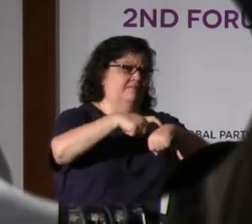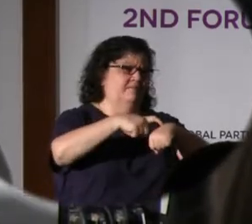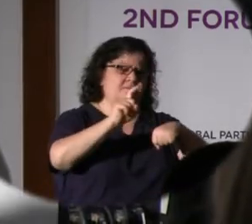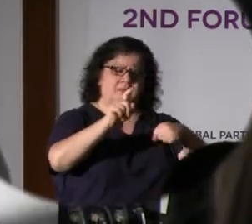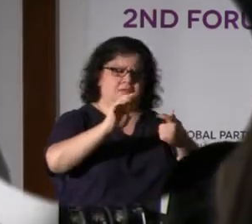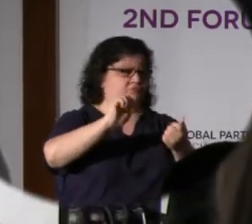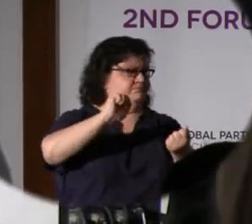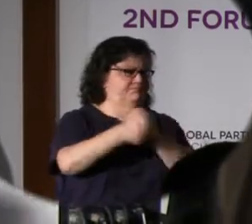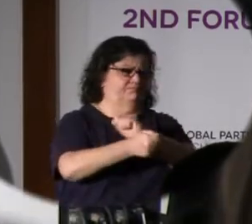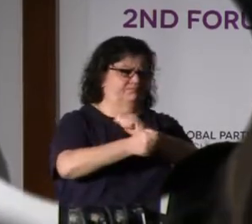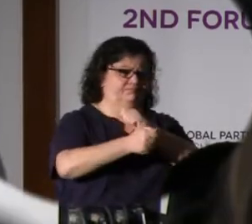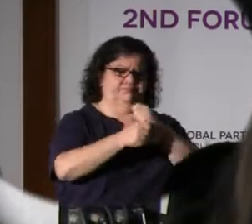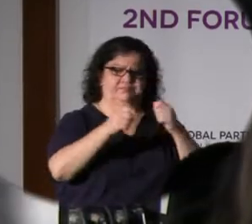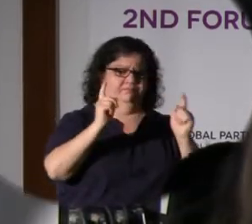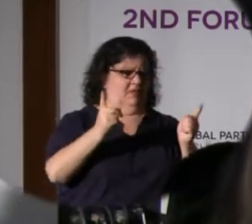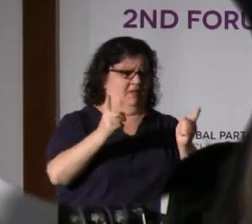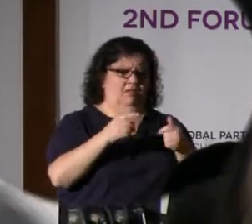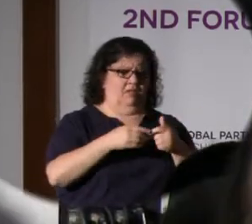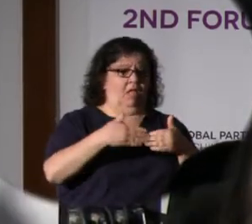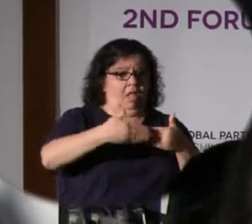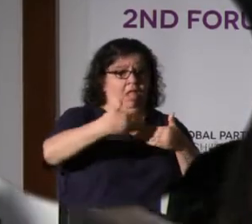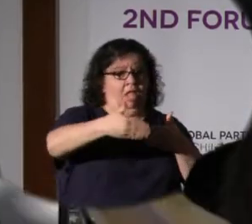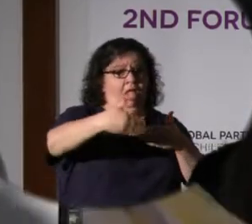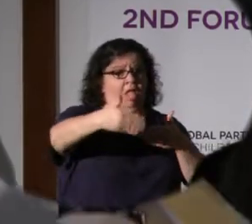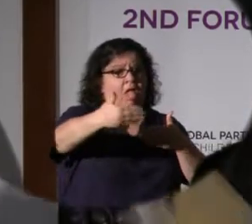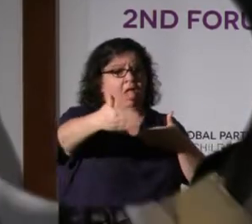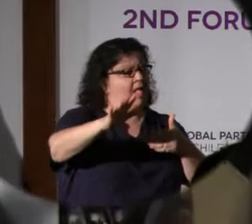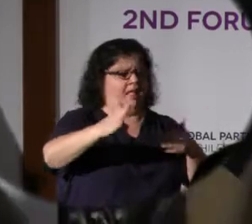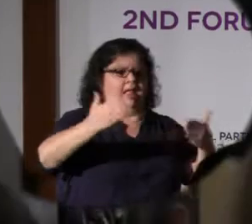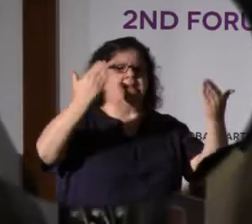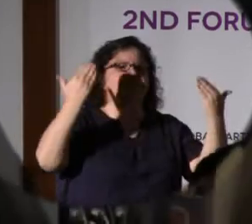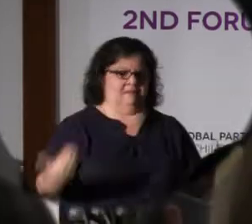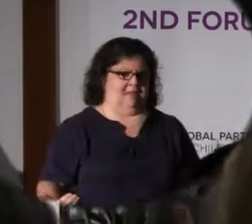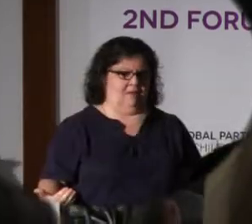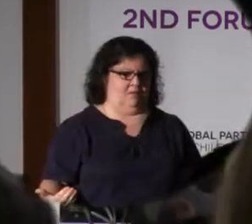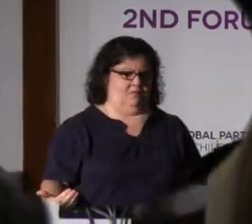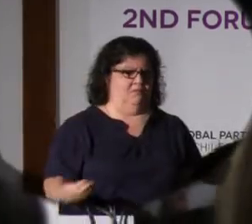act is now. Thank you very much.